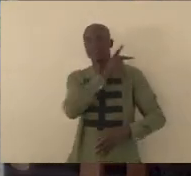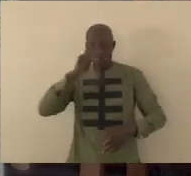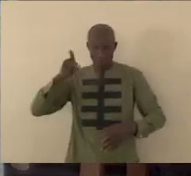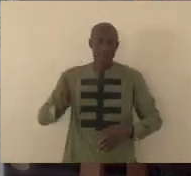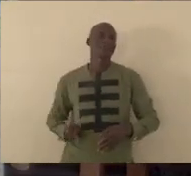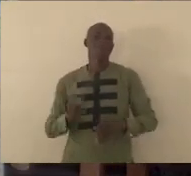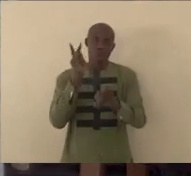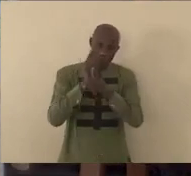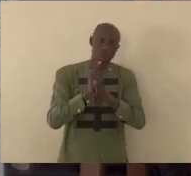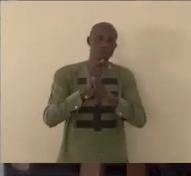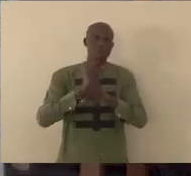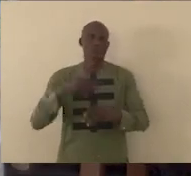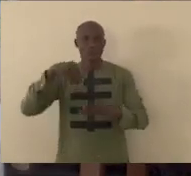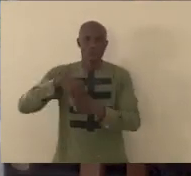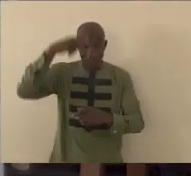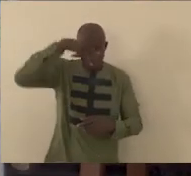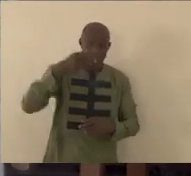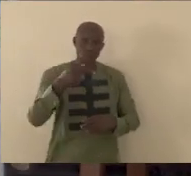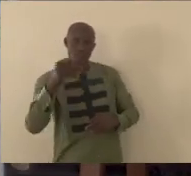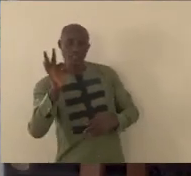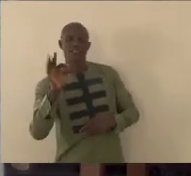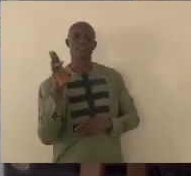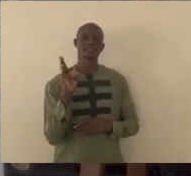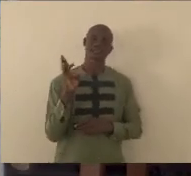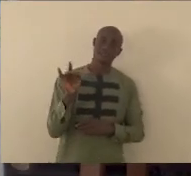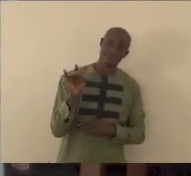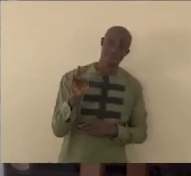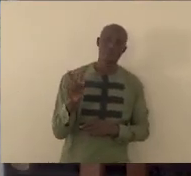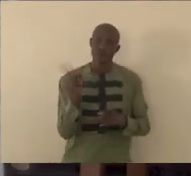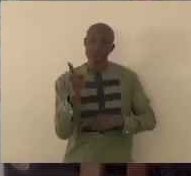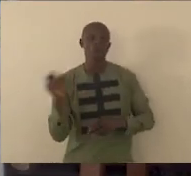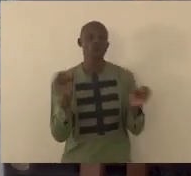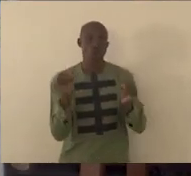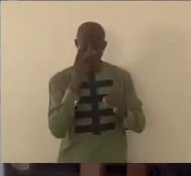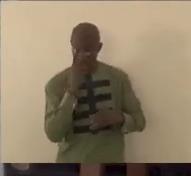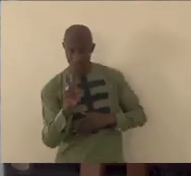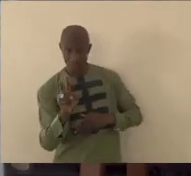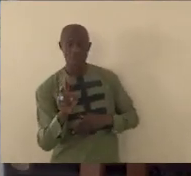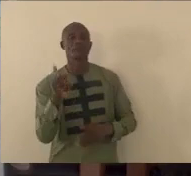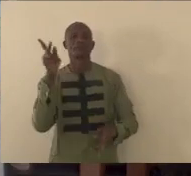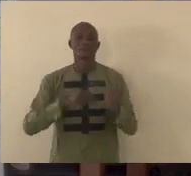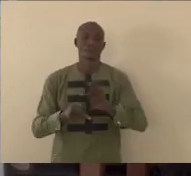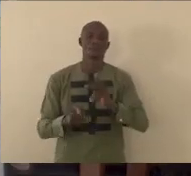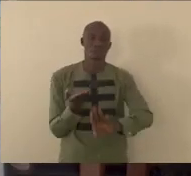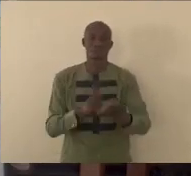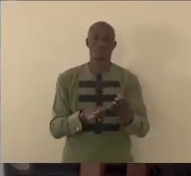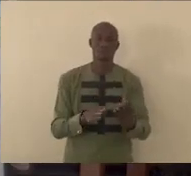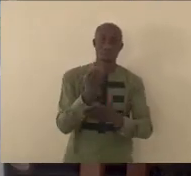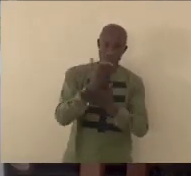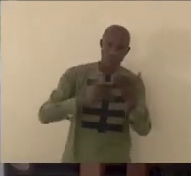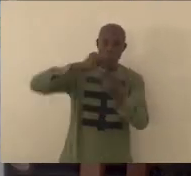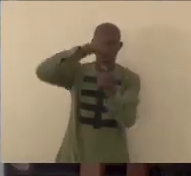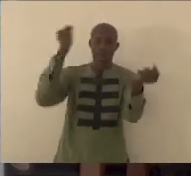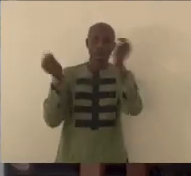gives stability to the land. And in Proverbs 29:18, it says, where there is no vision, the people perish.